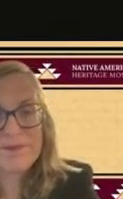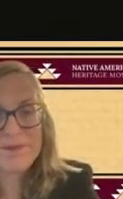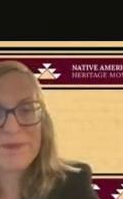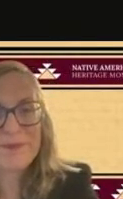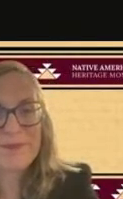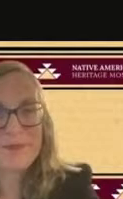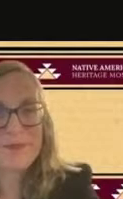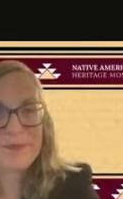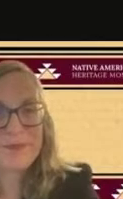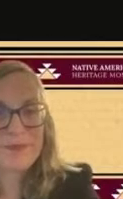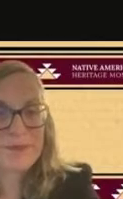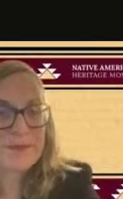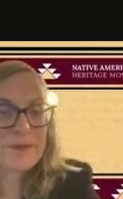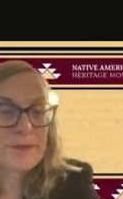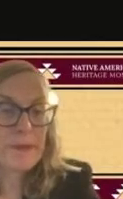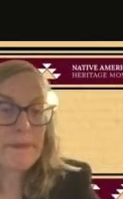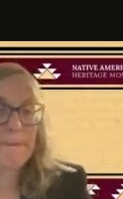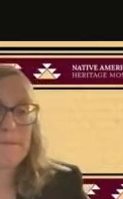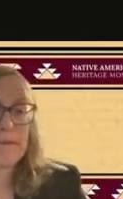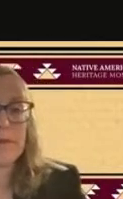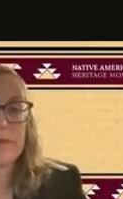website.